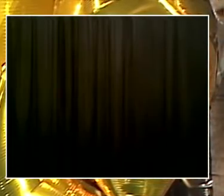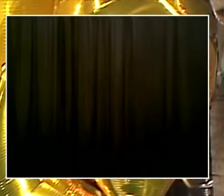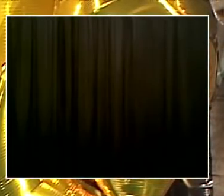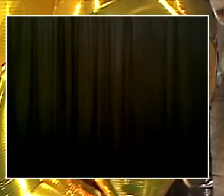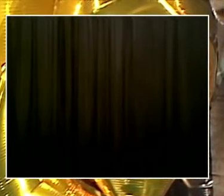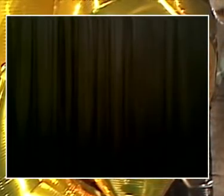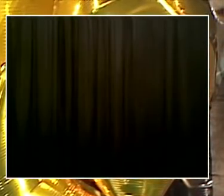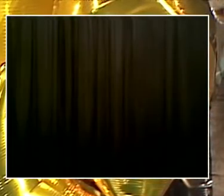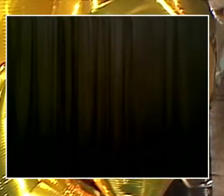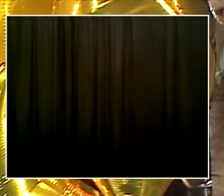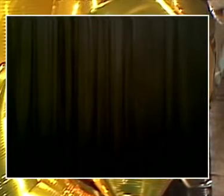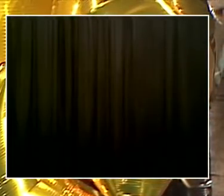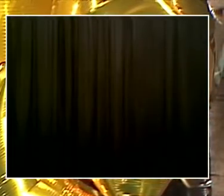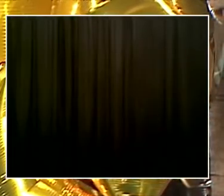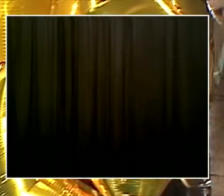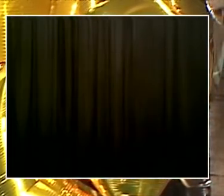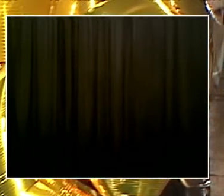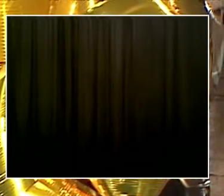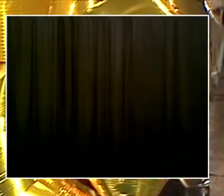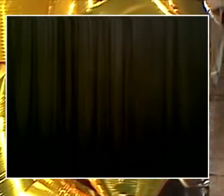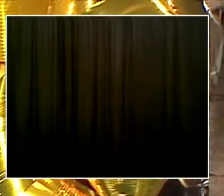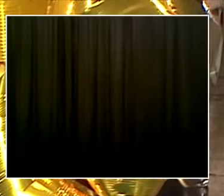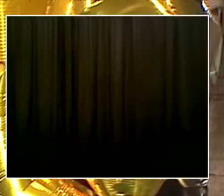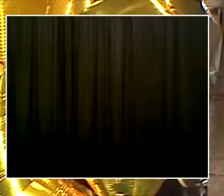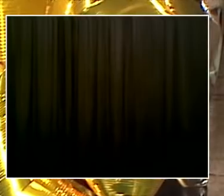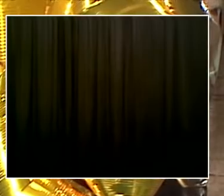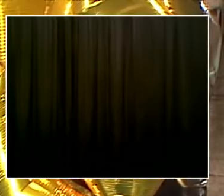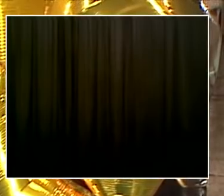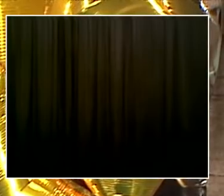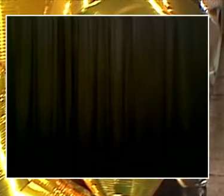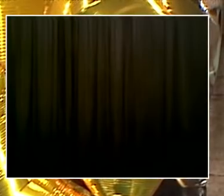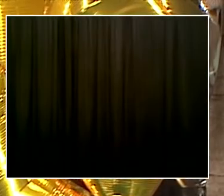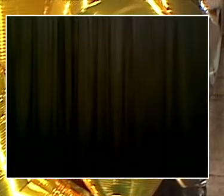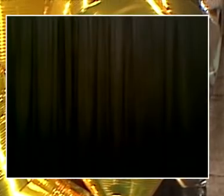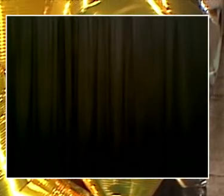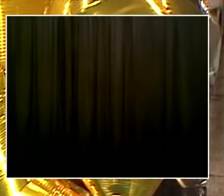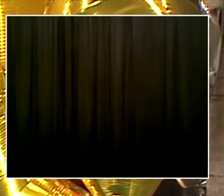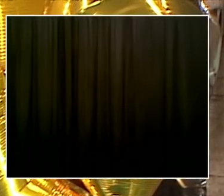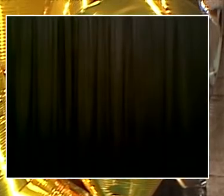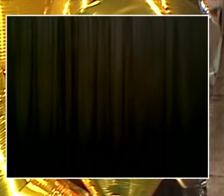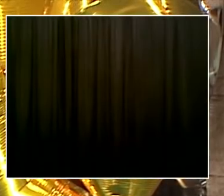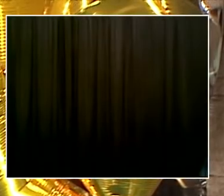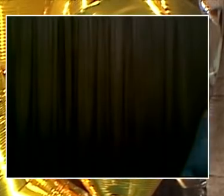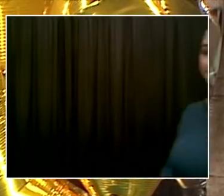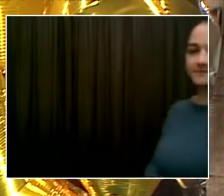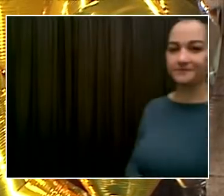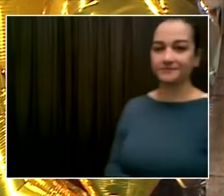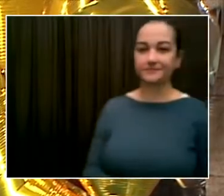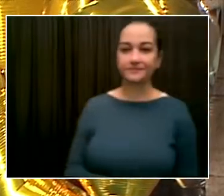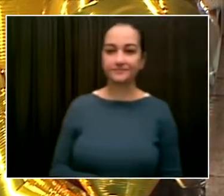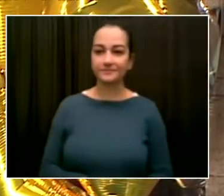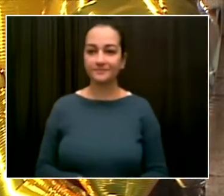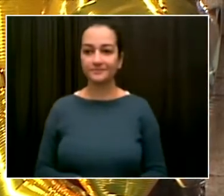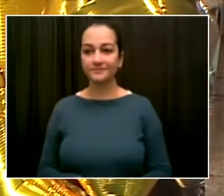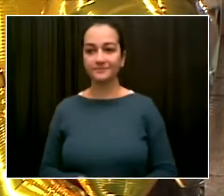pública. With that, let's turn to our colleagues in the media, and please let me know the name and outlet